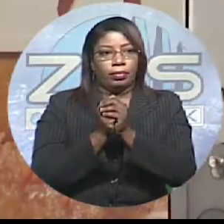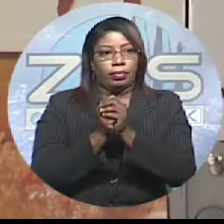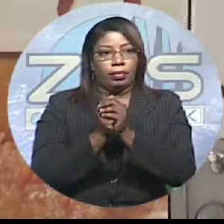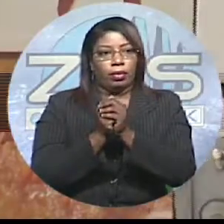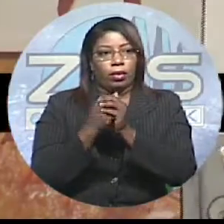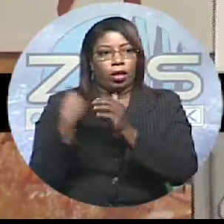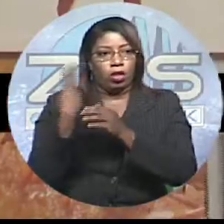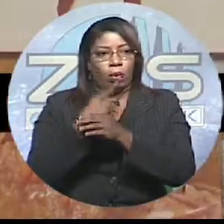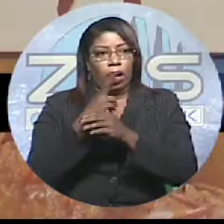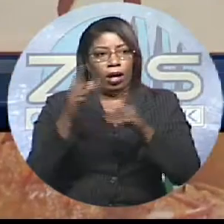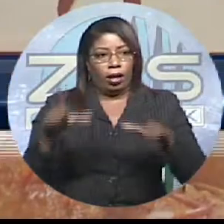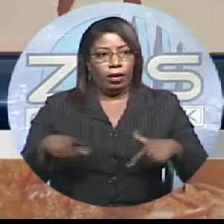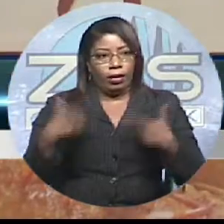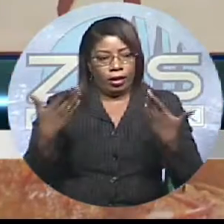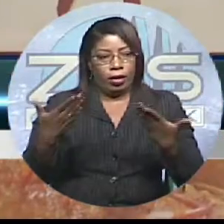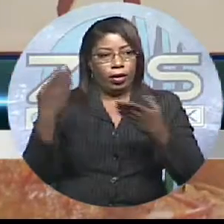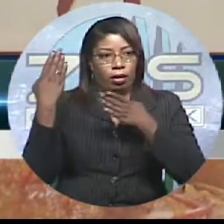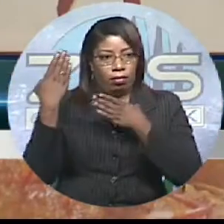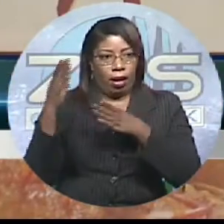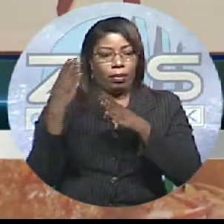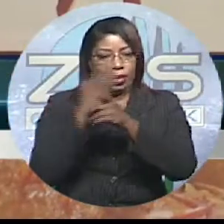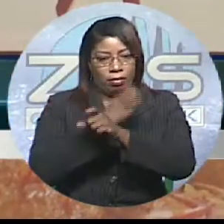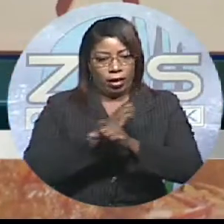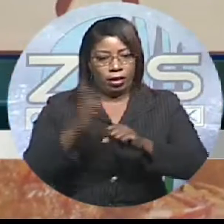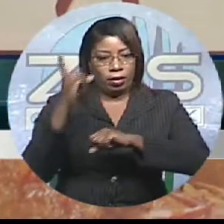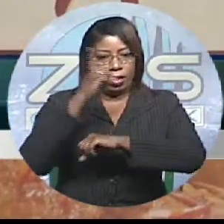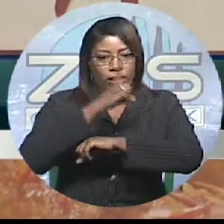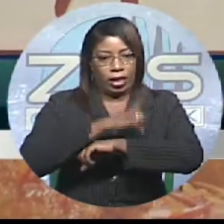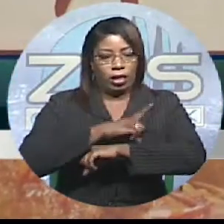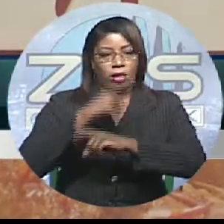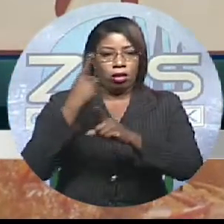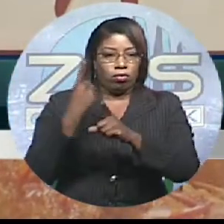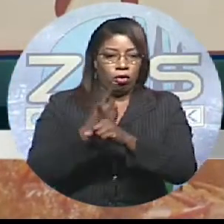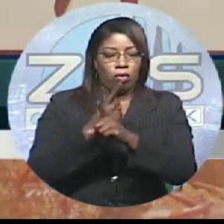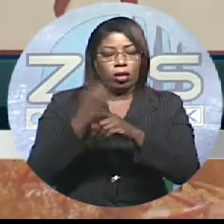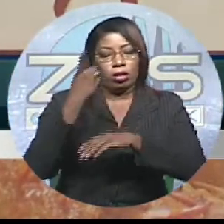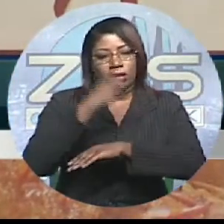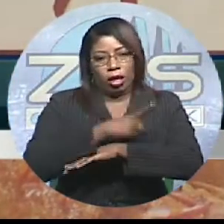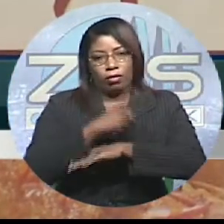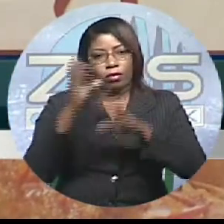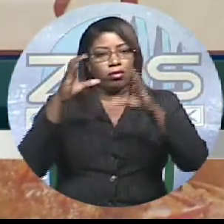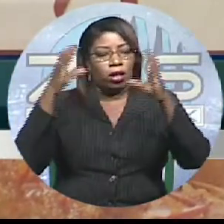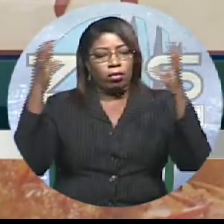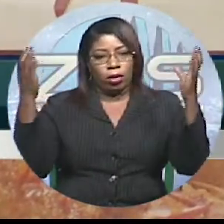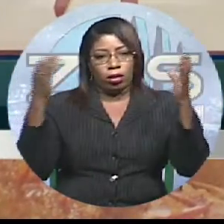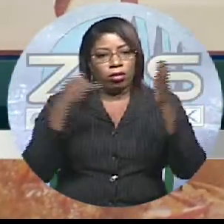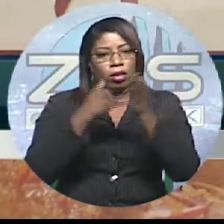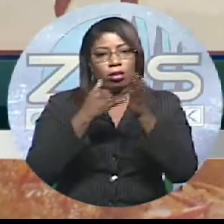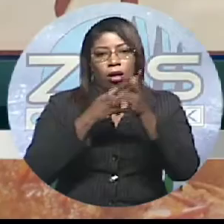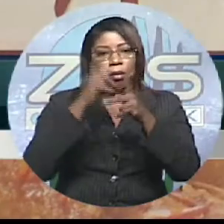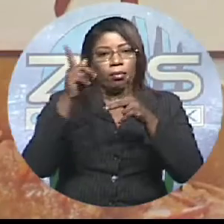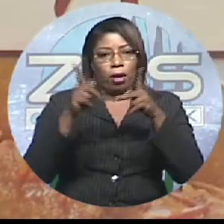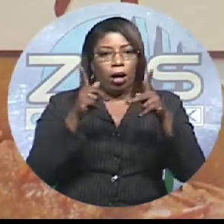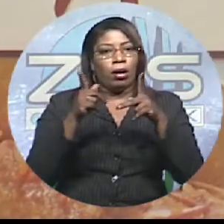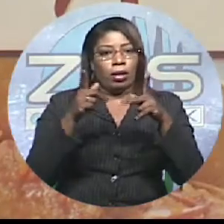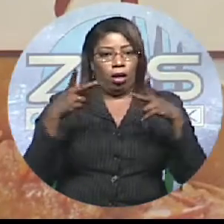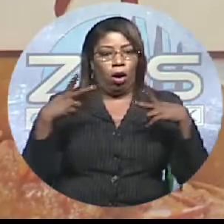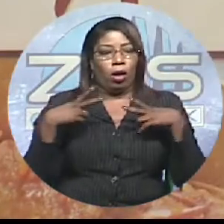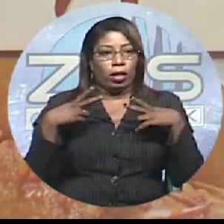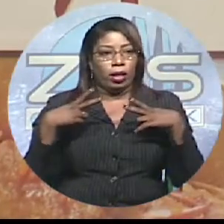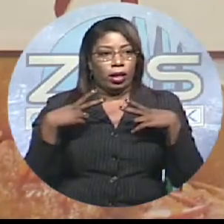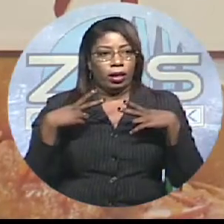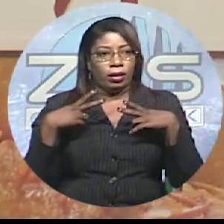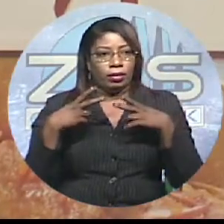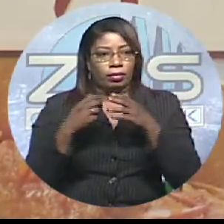Obviously, we are living here in the Bahamas, and Emancipation Day is an appropriate day for celebration because it's a public holiday. And of course, we too